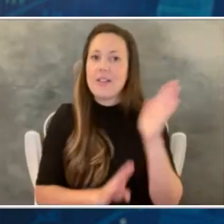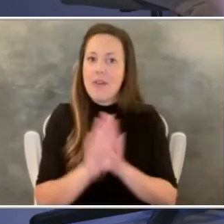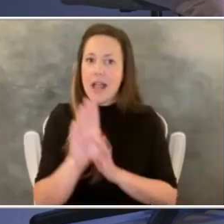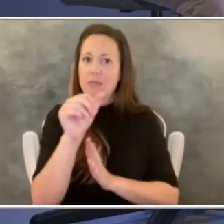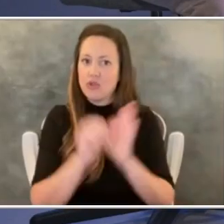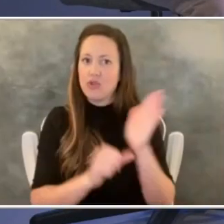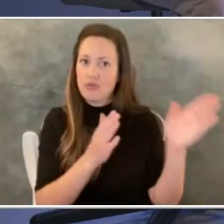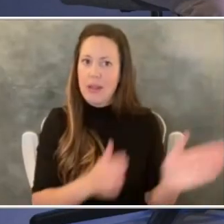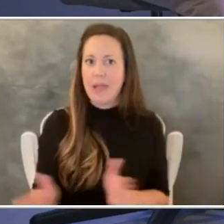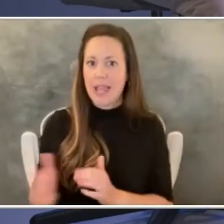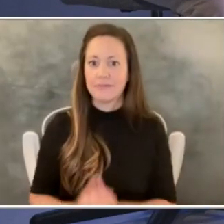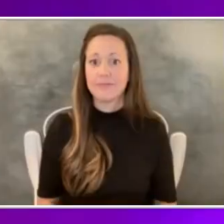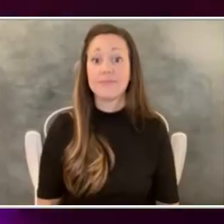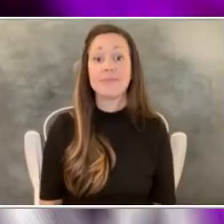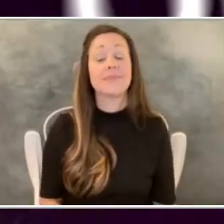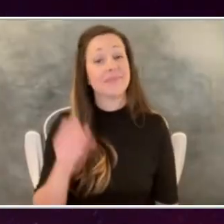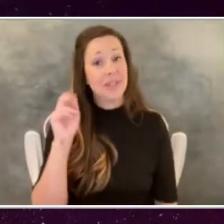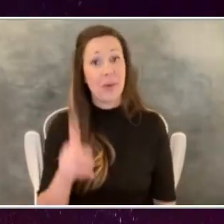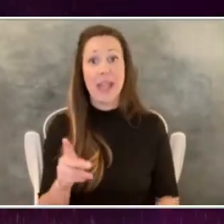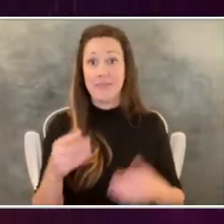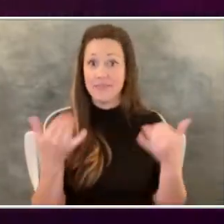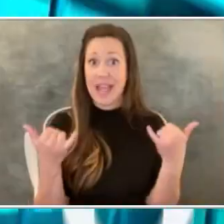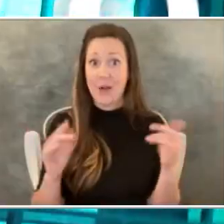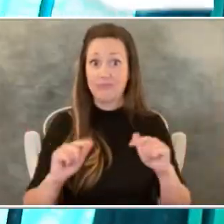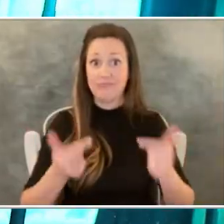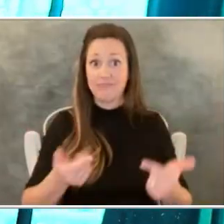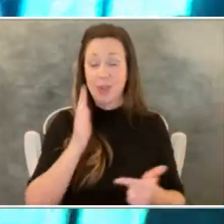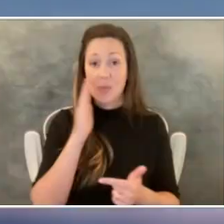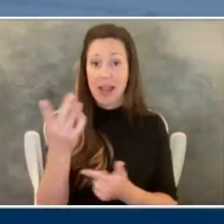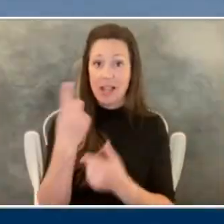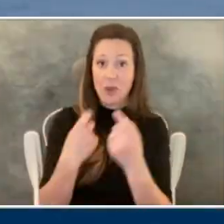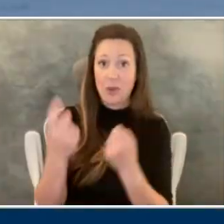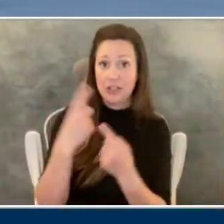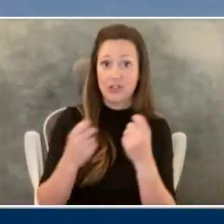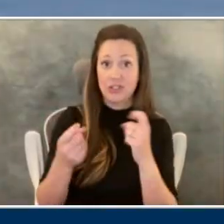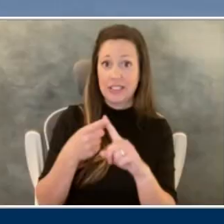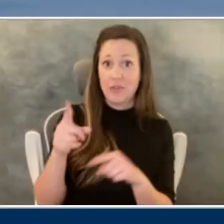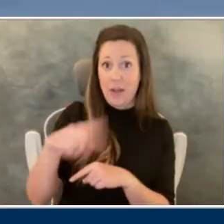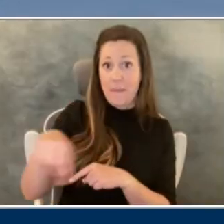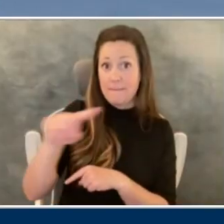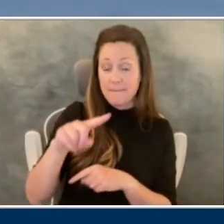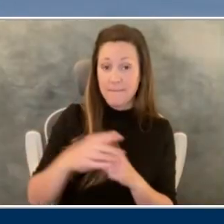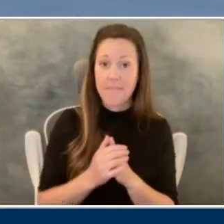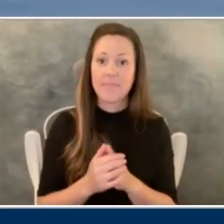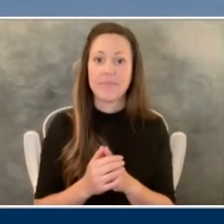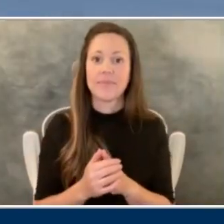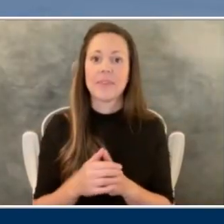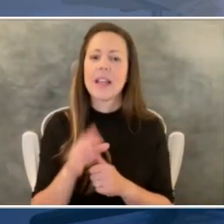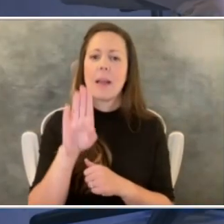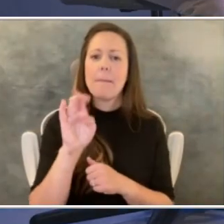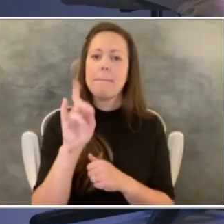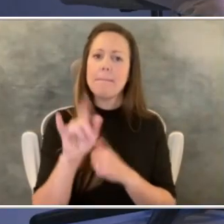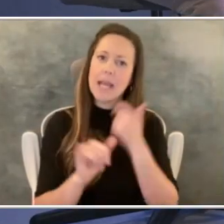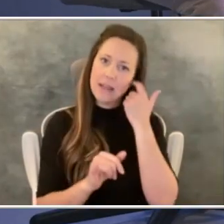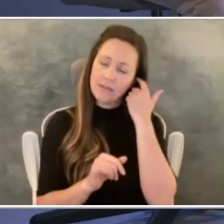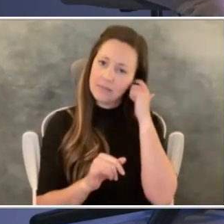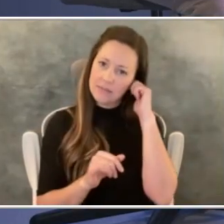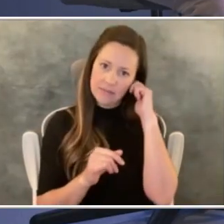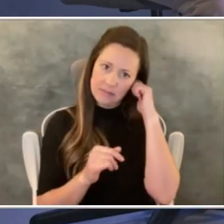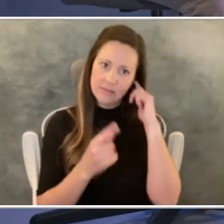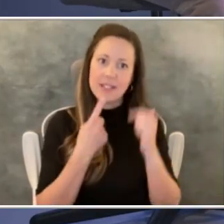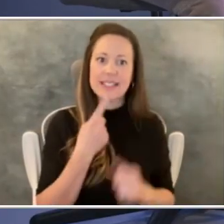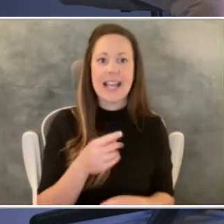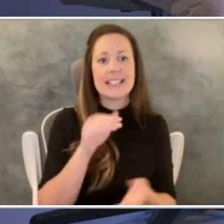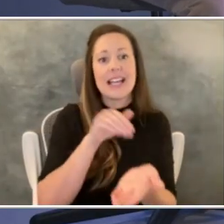right, let's get to some questions from our viewers this morning. I have a comment from Becky. She says, Dr. Streppel is my favorite